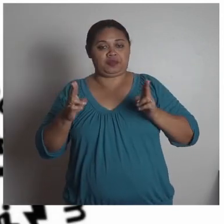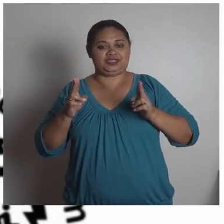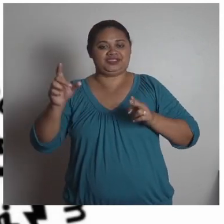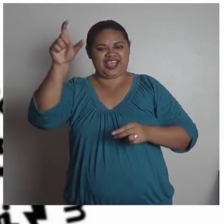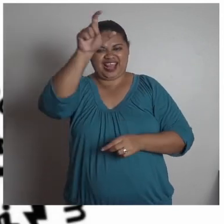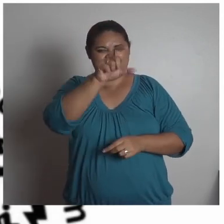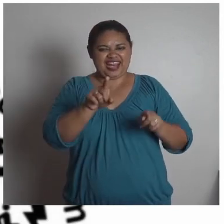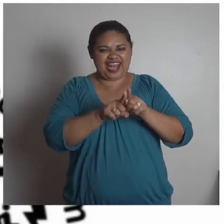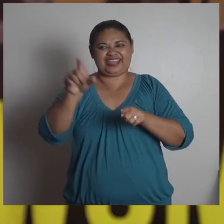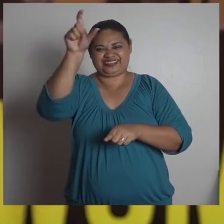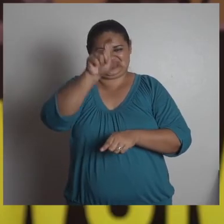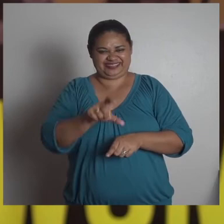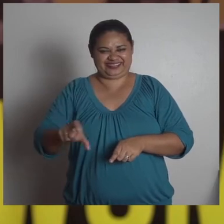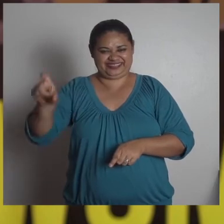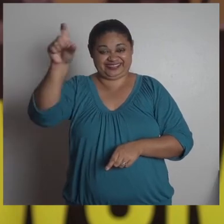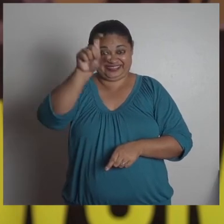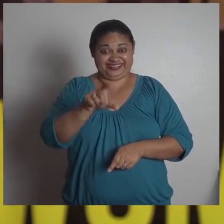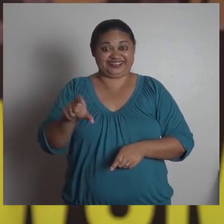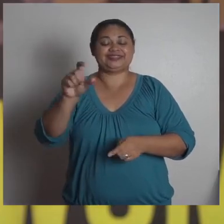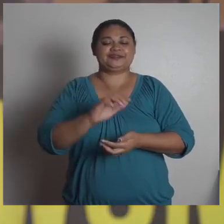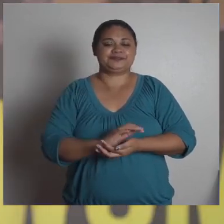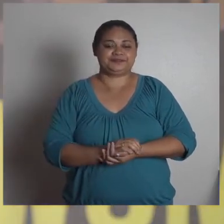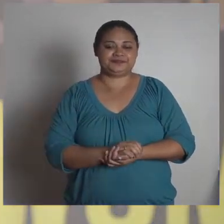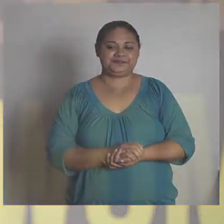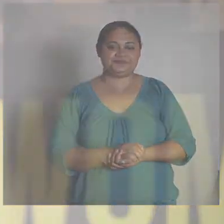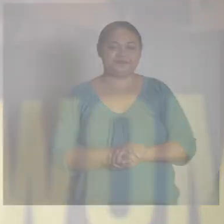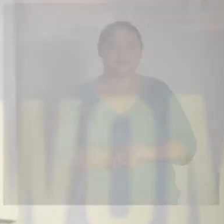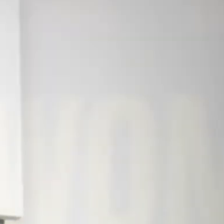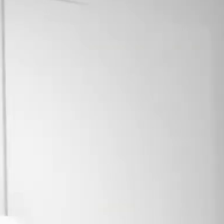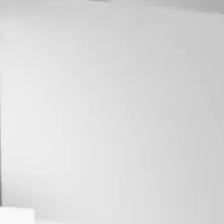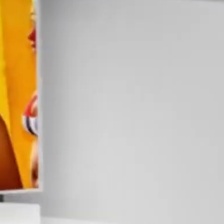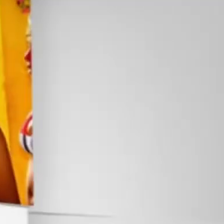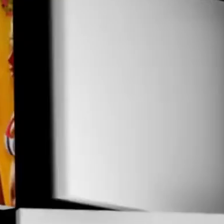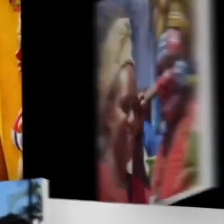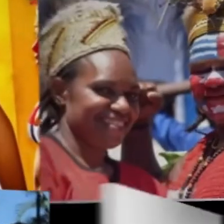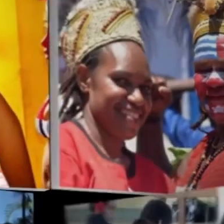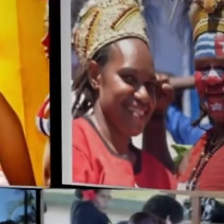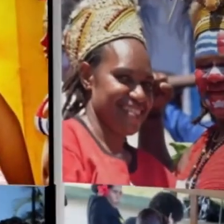to humans within what's called a cosmocentrism.